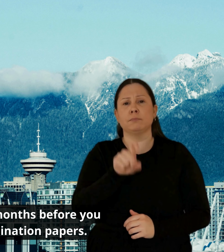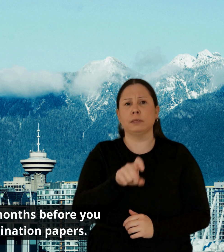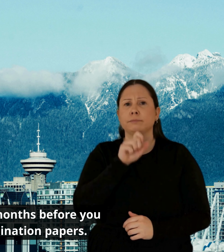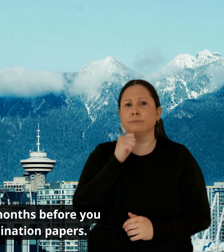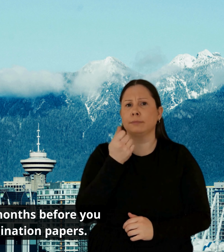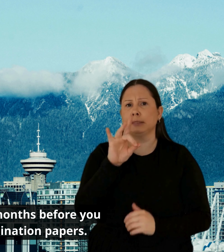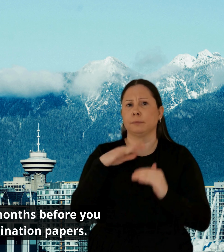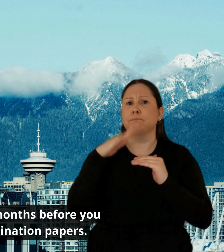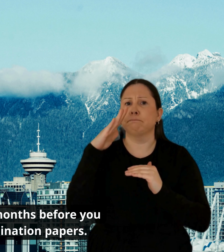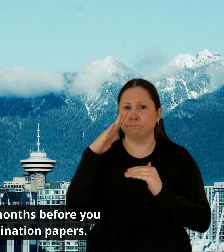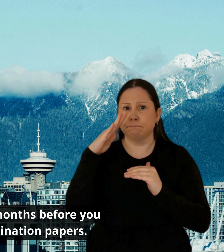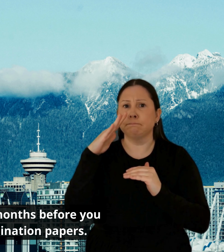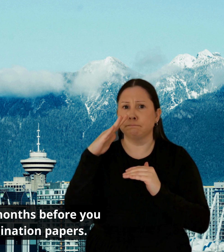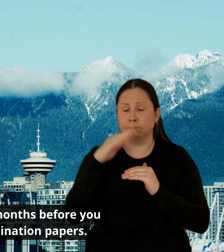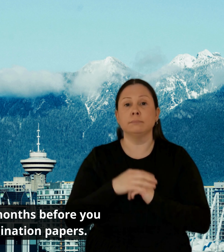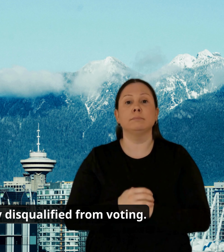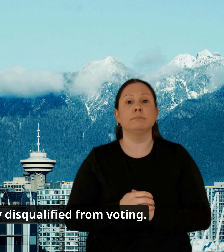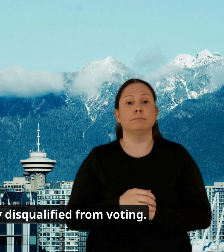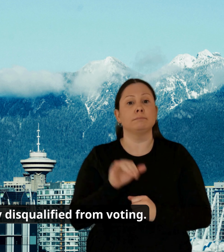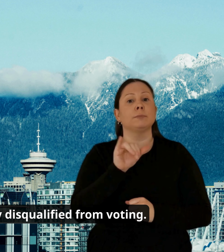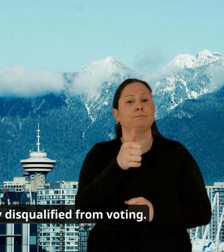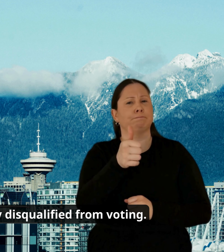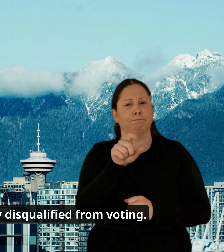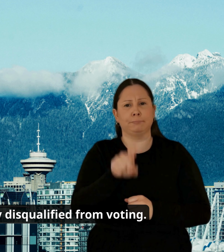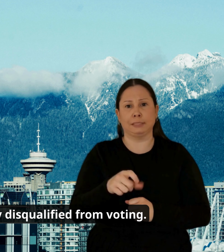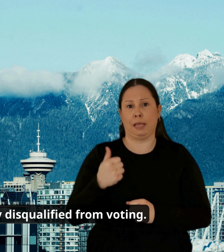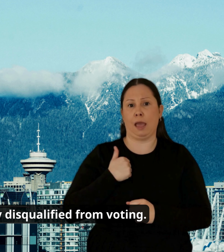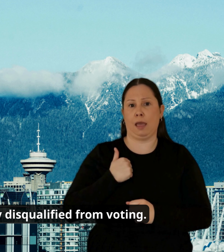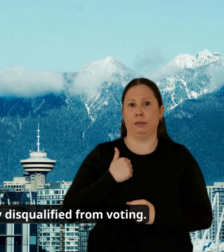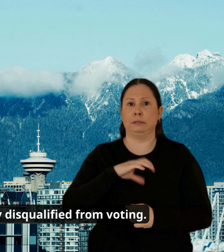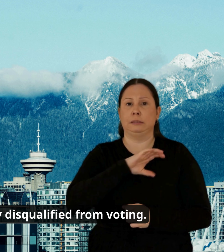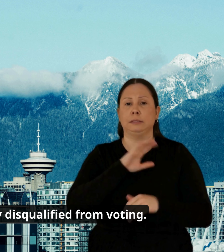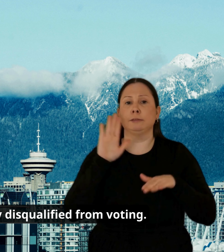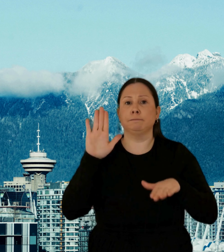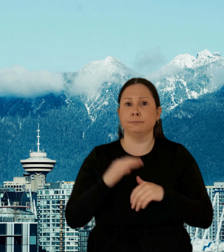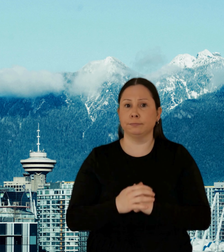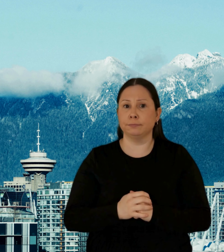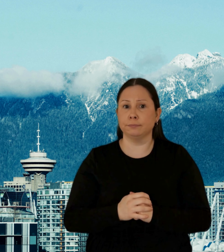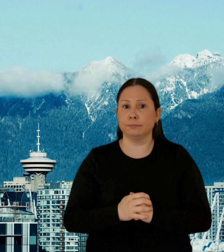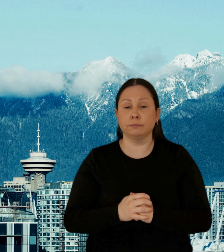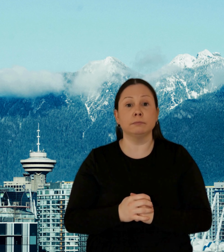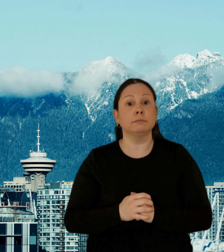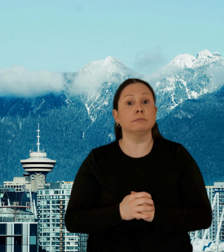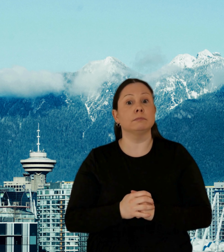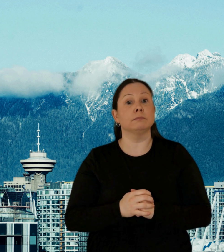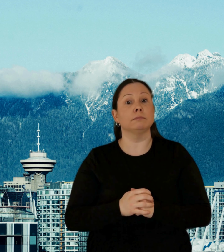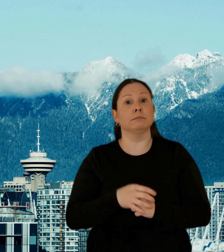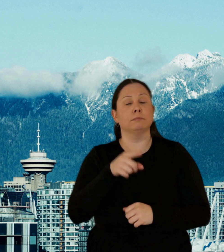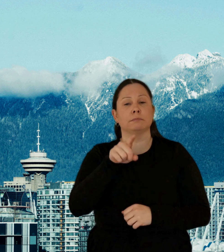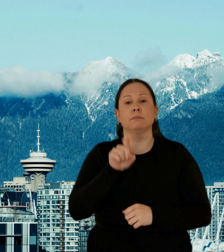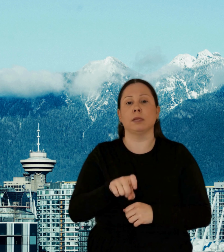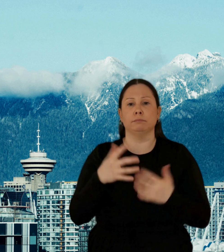least 6 months before you file your nomination papers. You also can't be legally disqualified from voting.